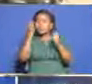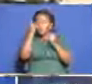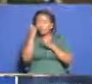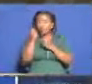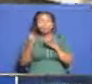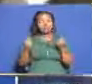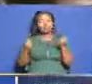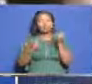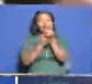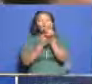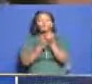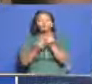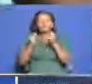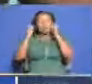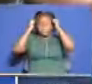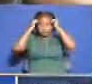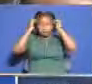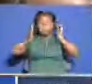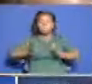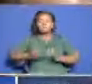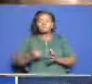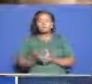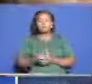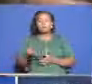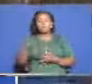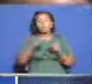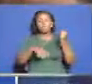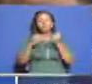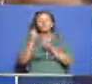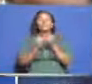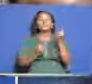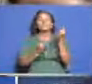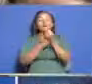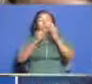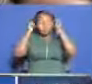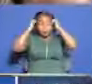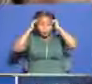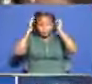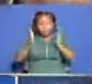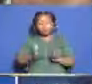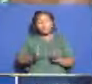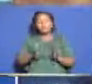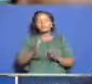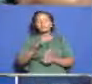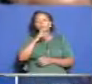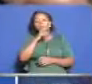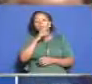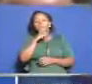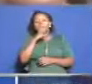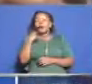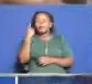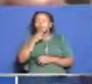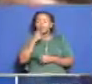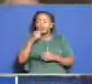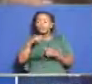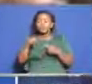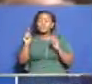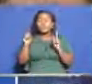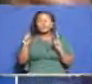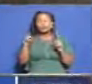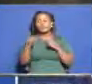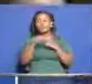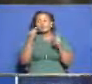their deceased fellow. We stand with our own, yes. By faith Chelagat, yes. Who was injured, who was